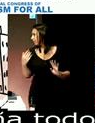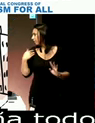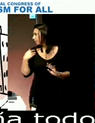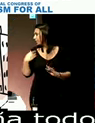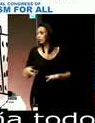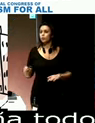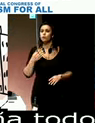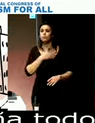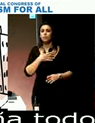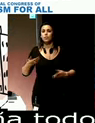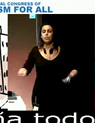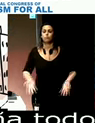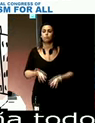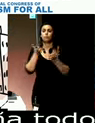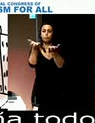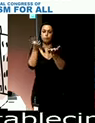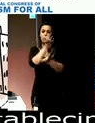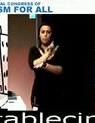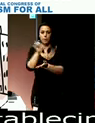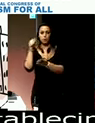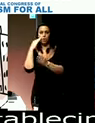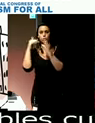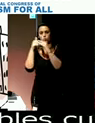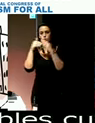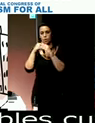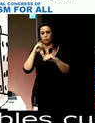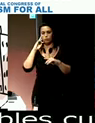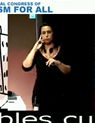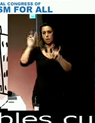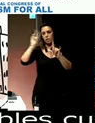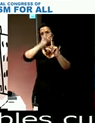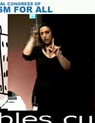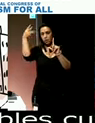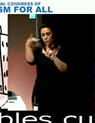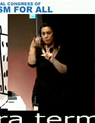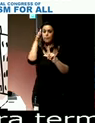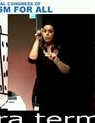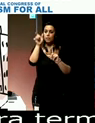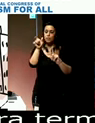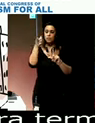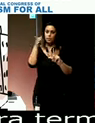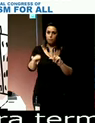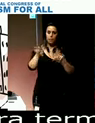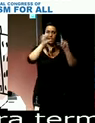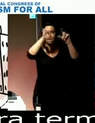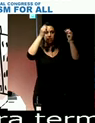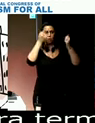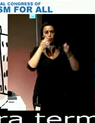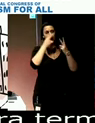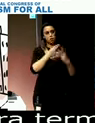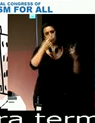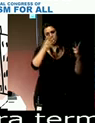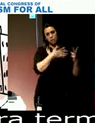not. So I just invite you, all the users and the